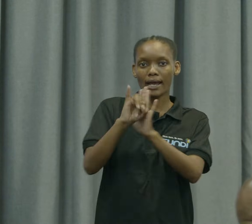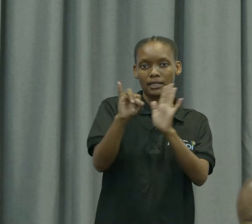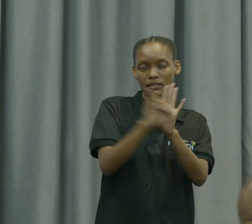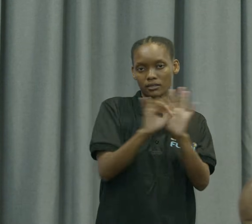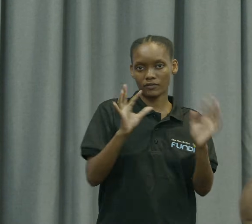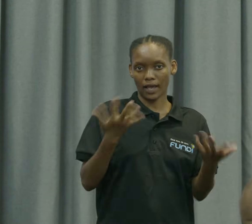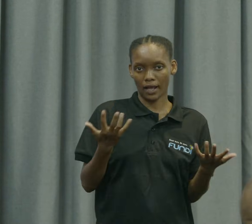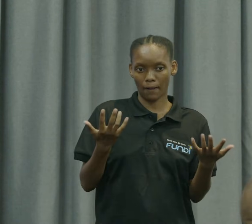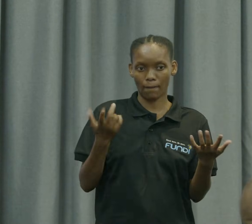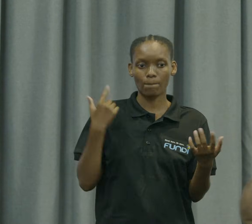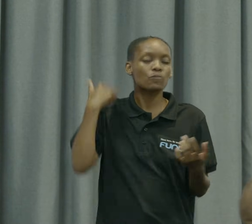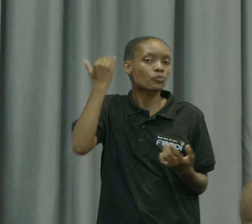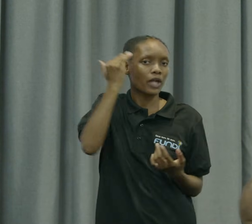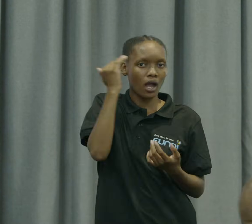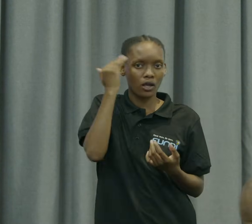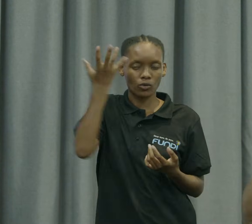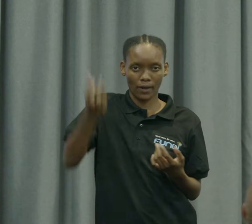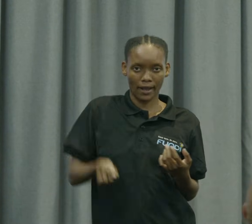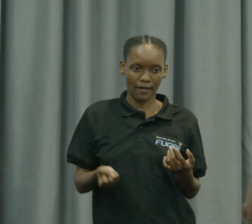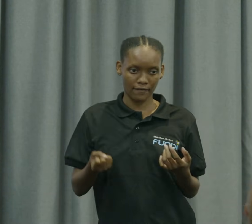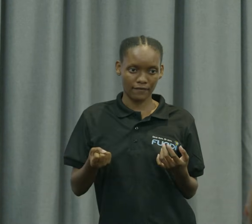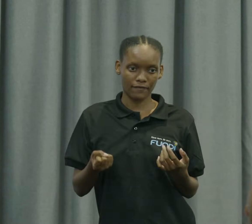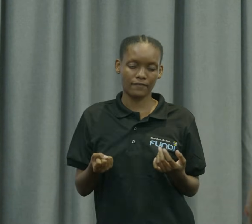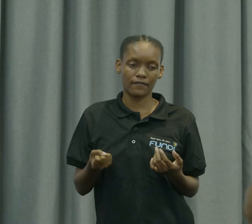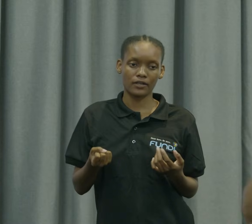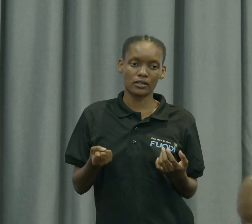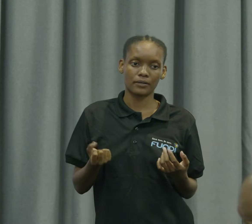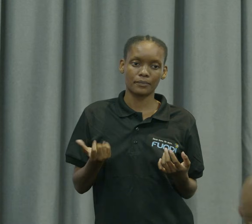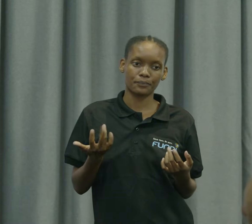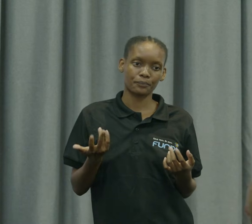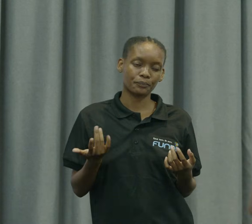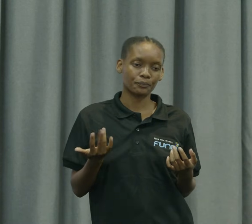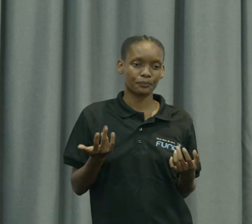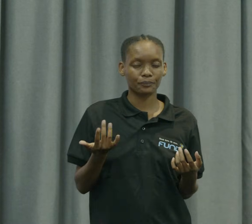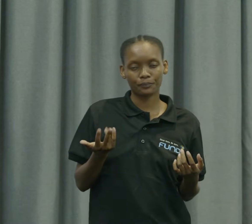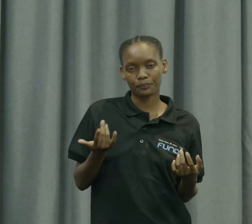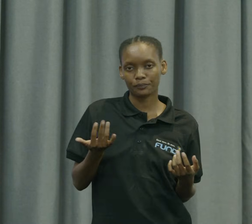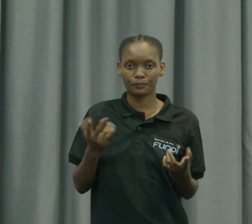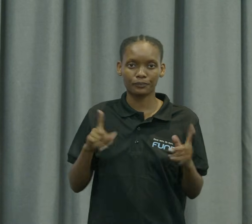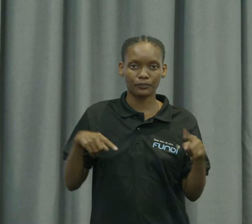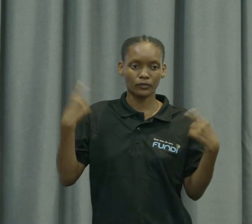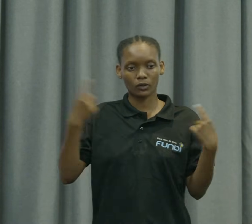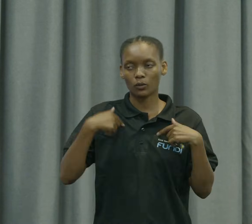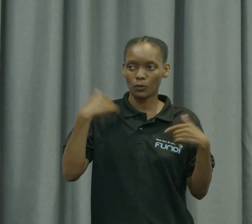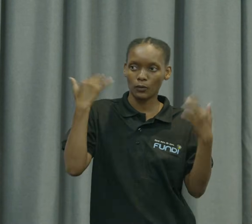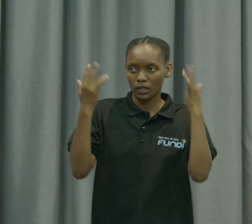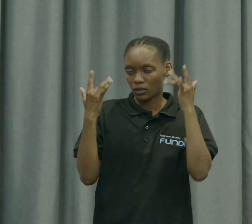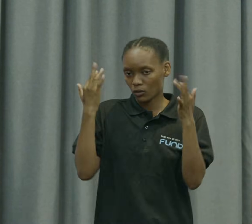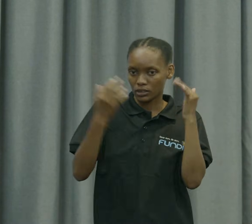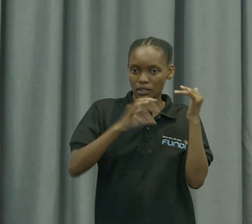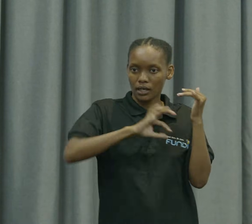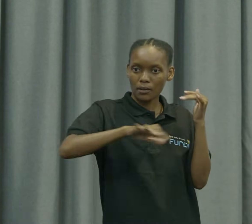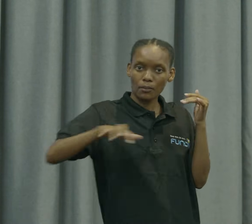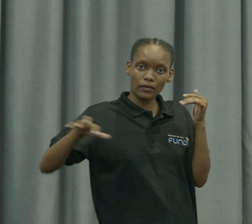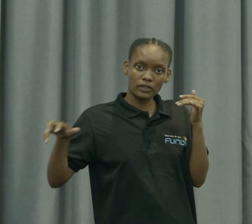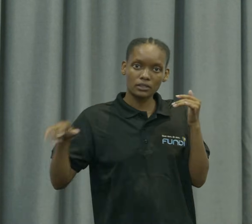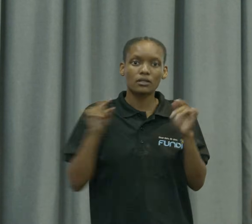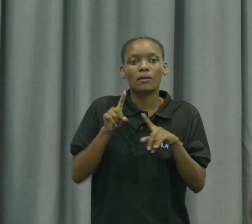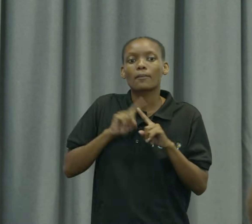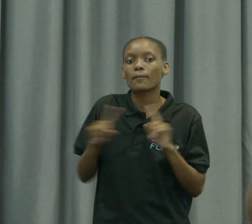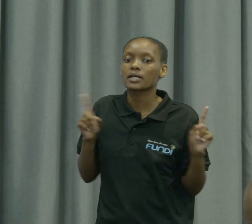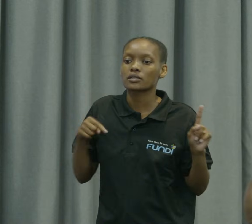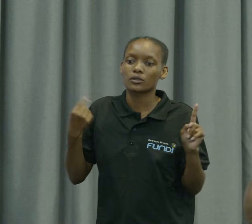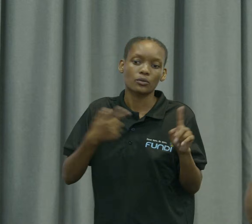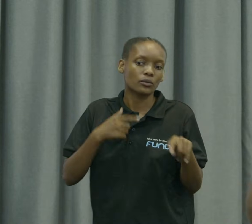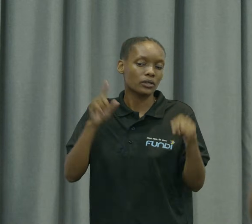there are discretionary kind of elements that we can consider as provinces, but we cannot